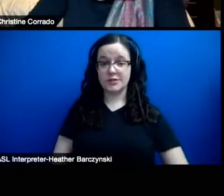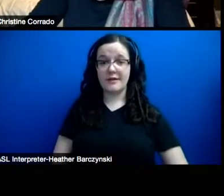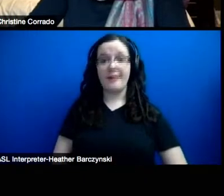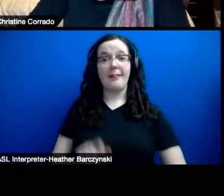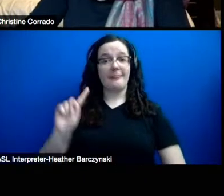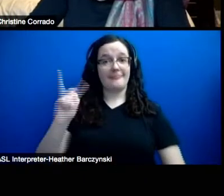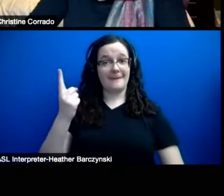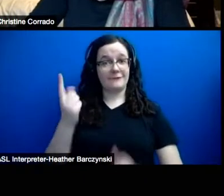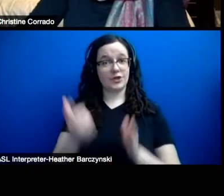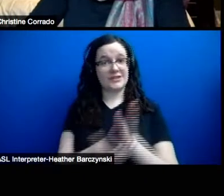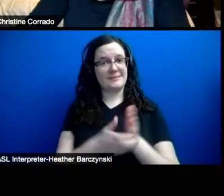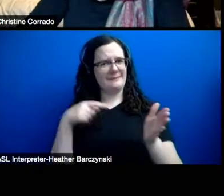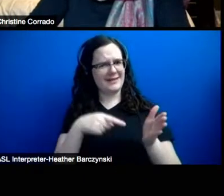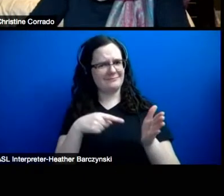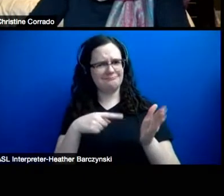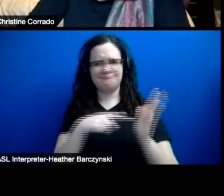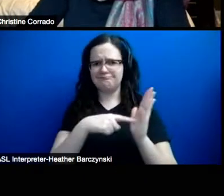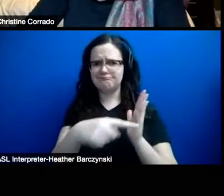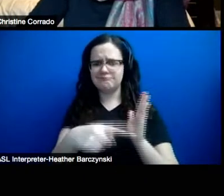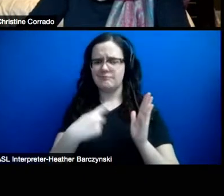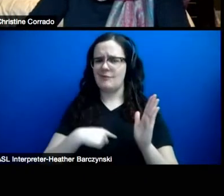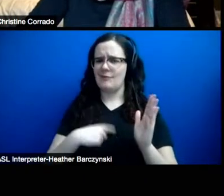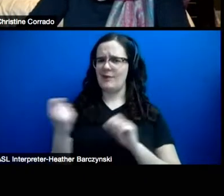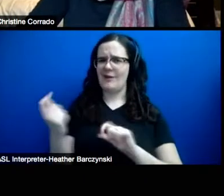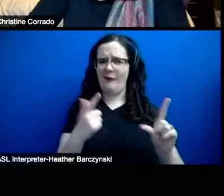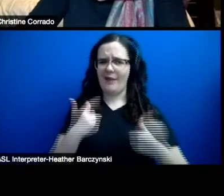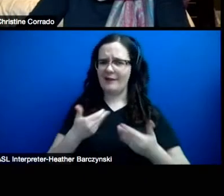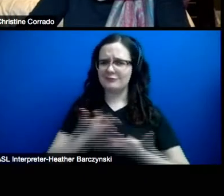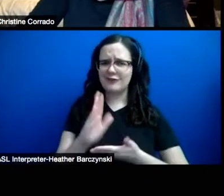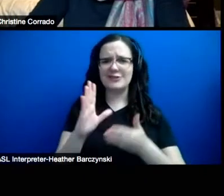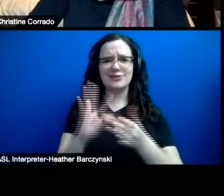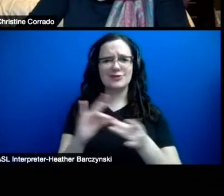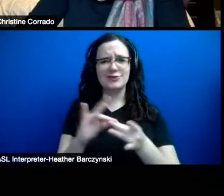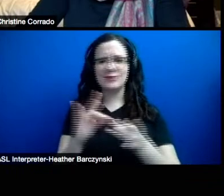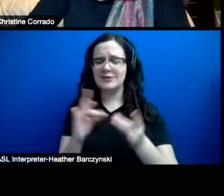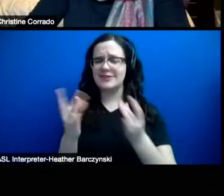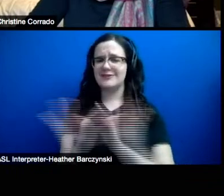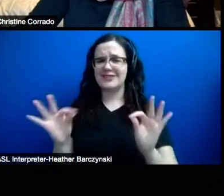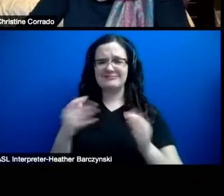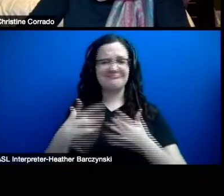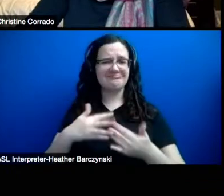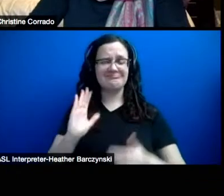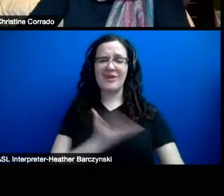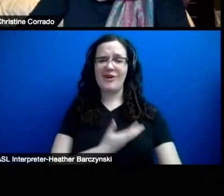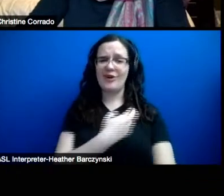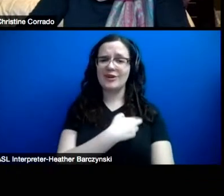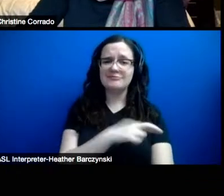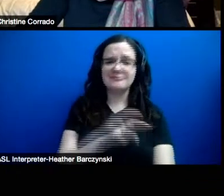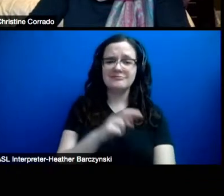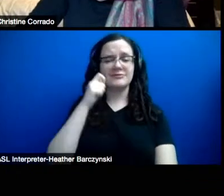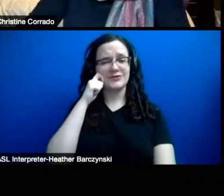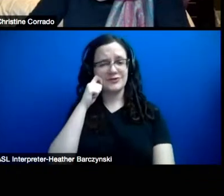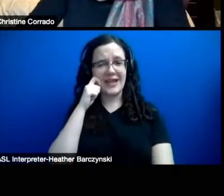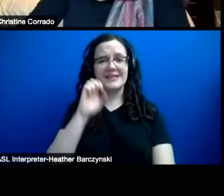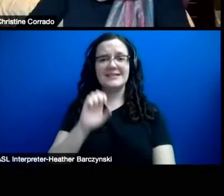and associate freely, regardless of our race, our religion, our ethnicity, our job.